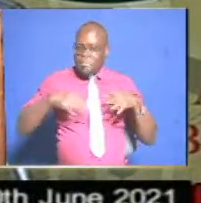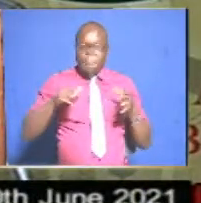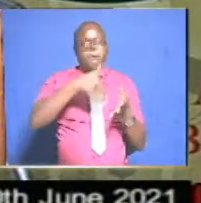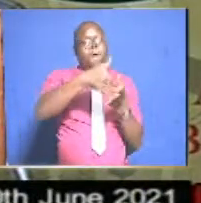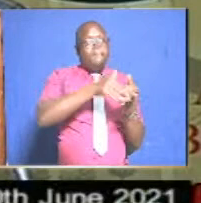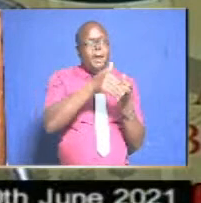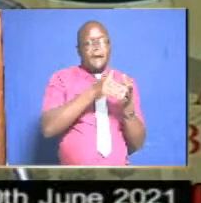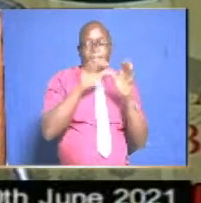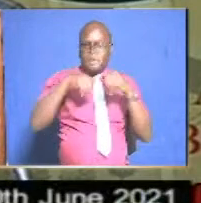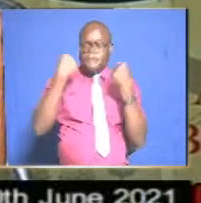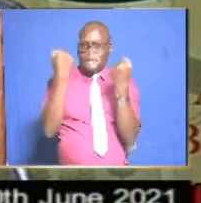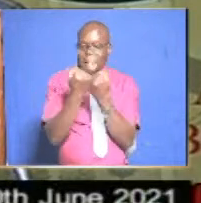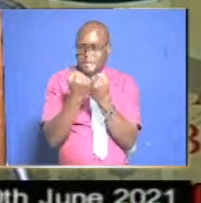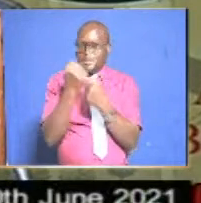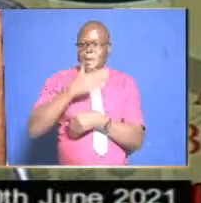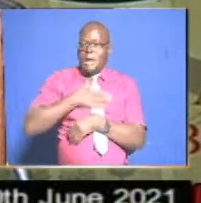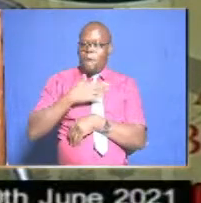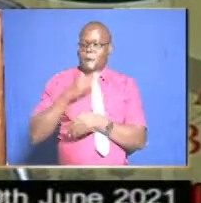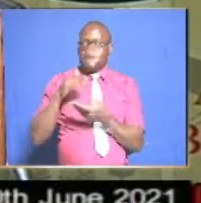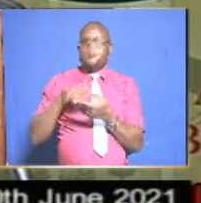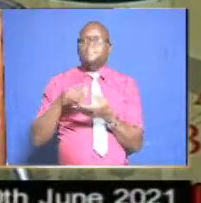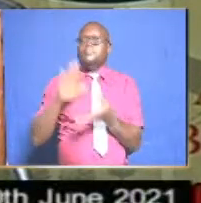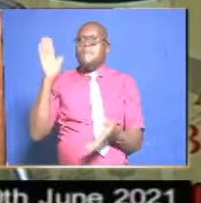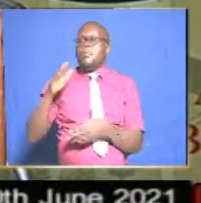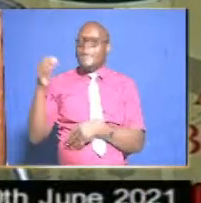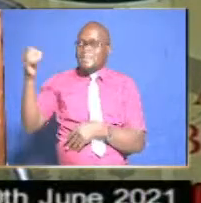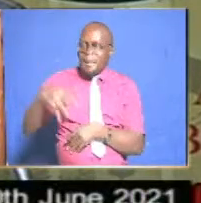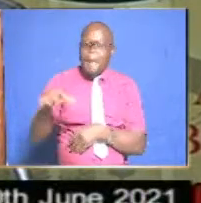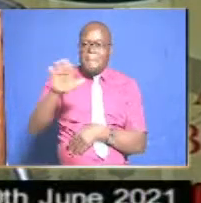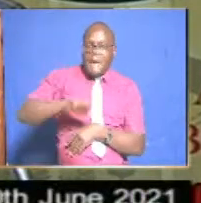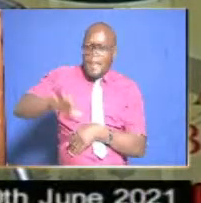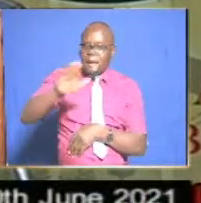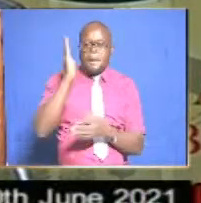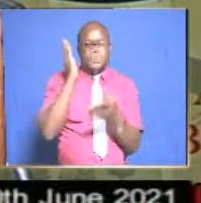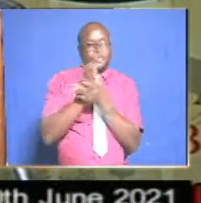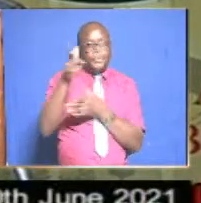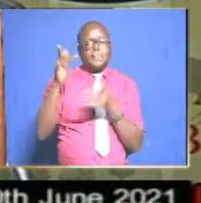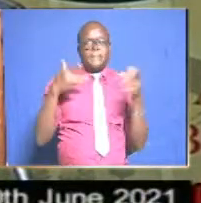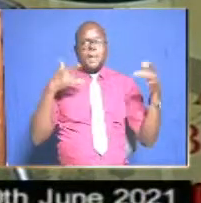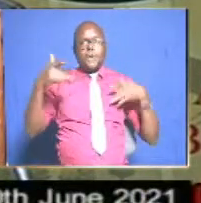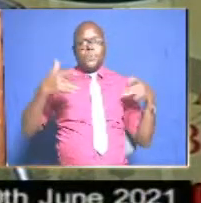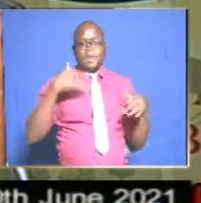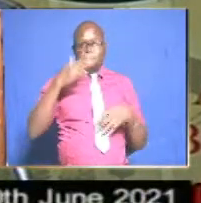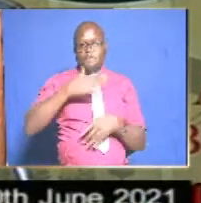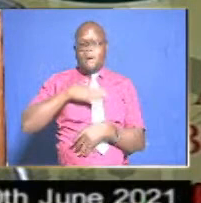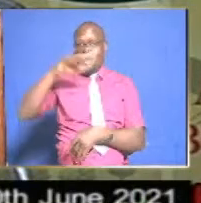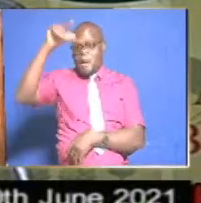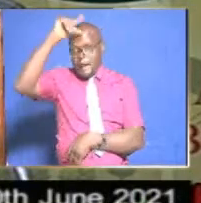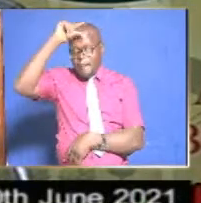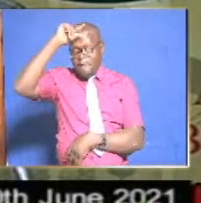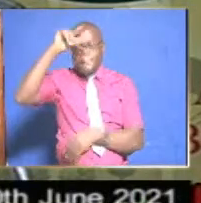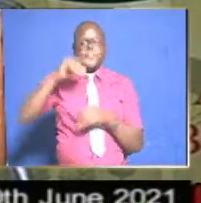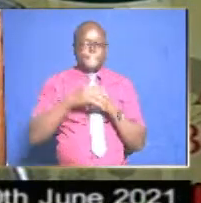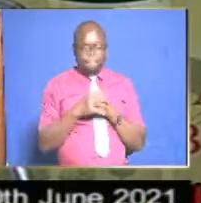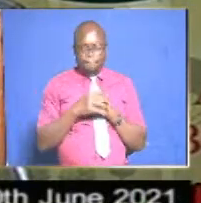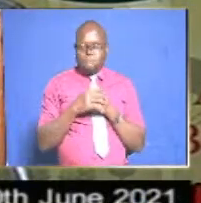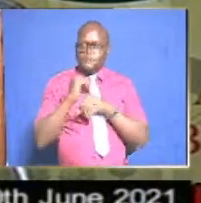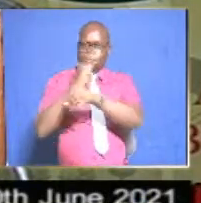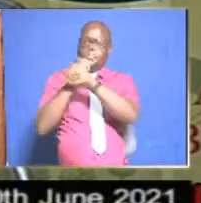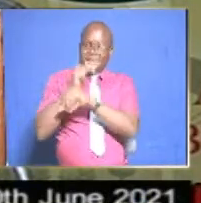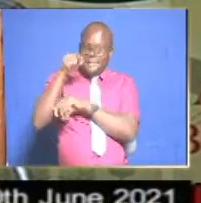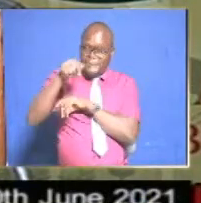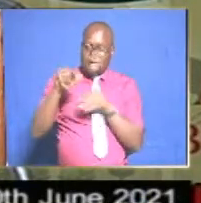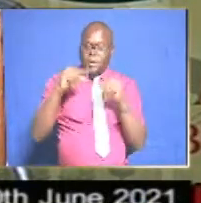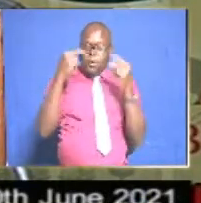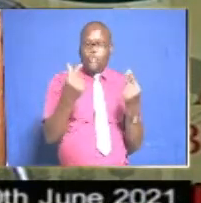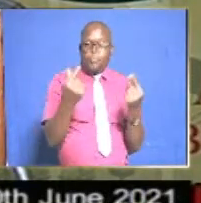society, particularly the emerging urban vulnerable, remains a key concern for our government. In order to cushion this particular